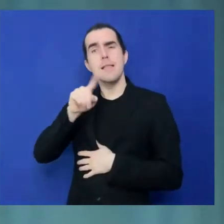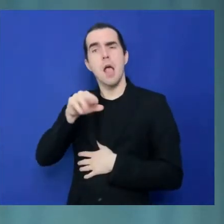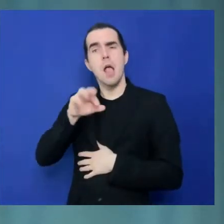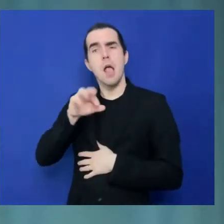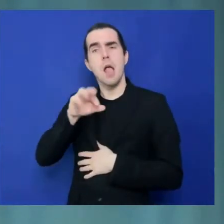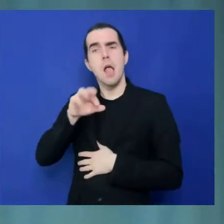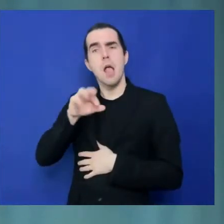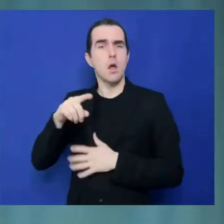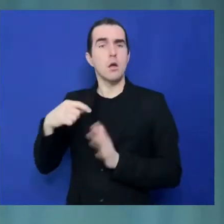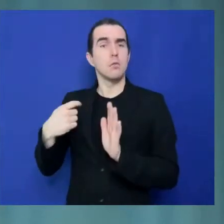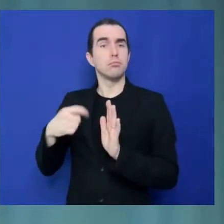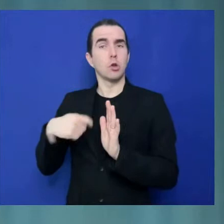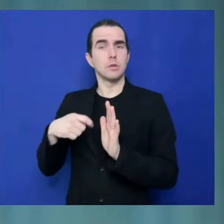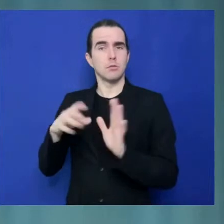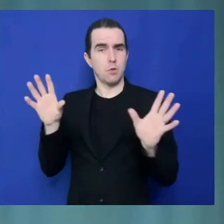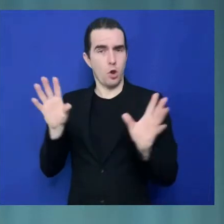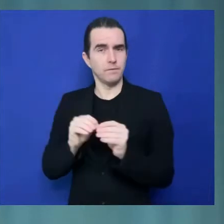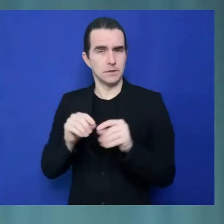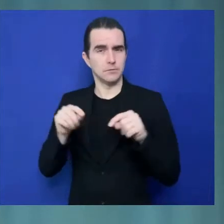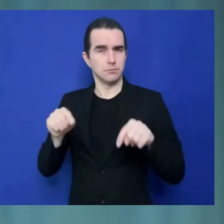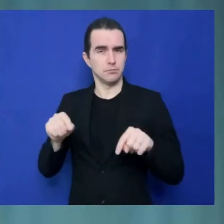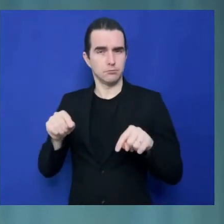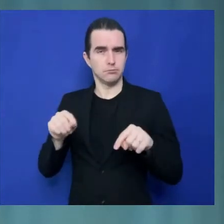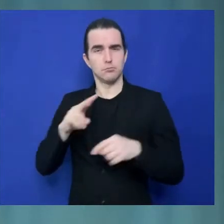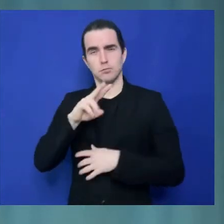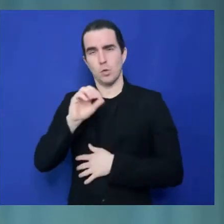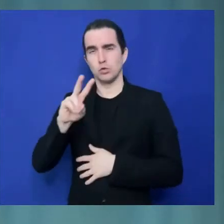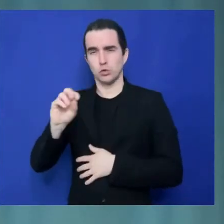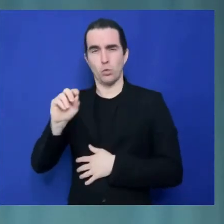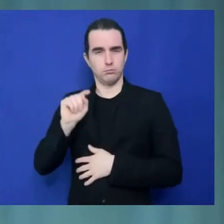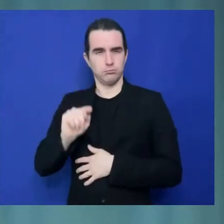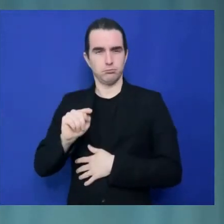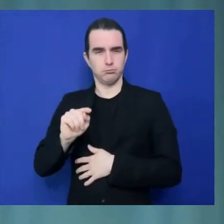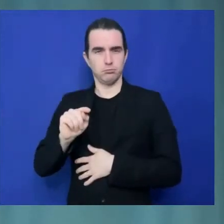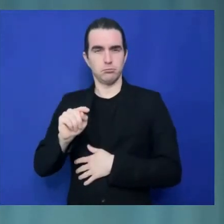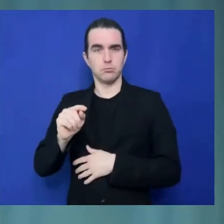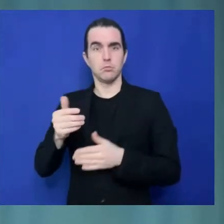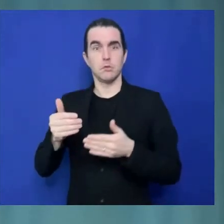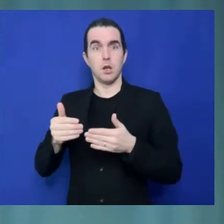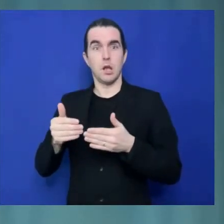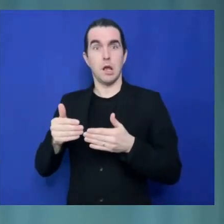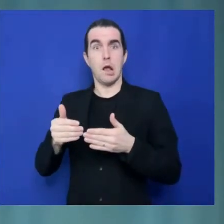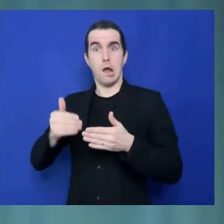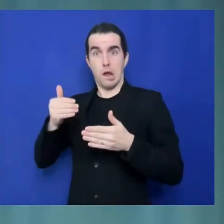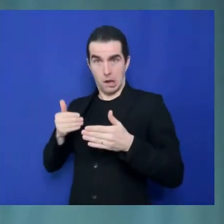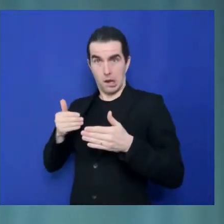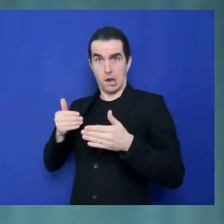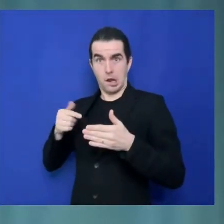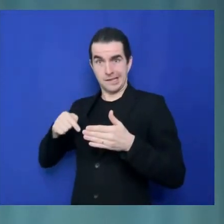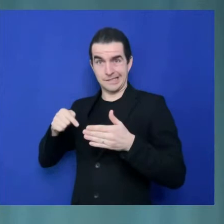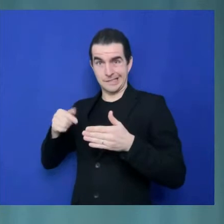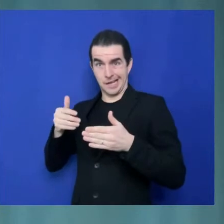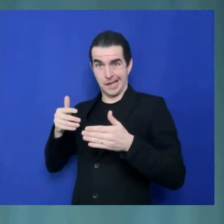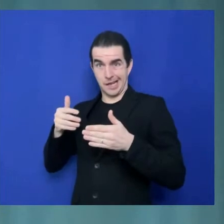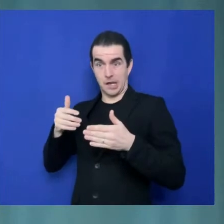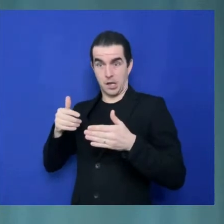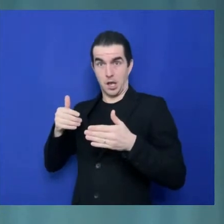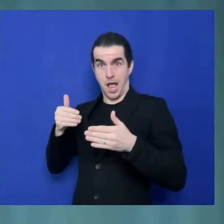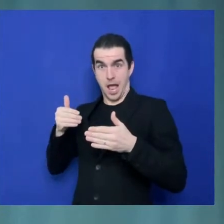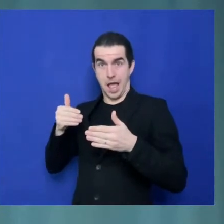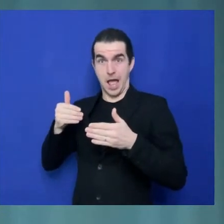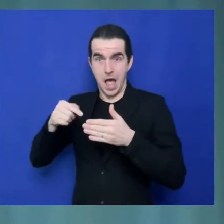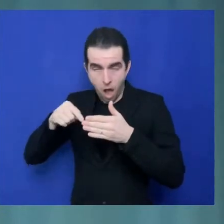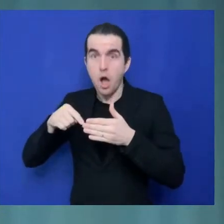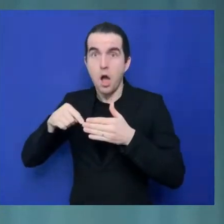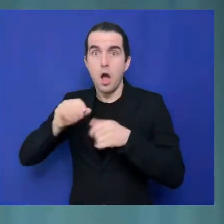From what we at the Zero Project know, none of our delegates fell sick following the